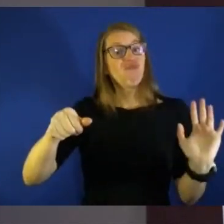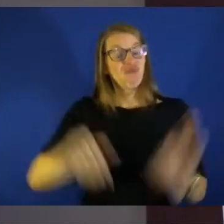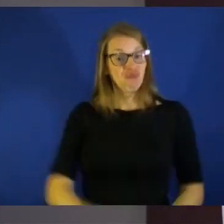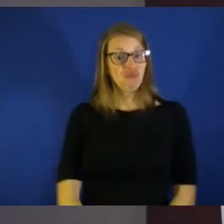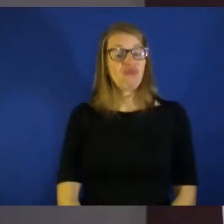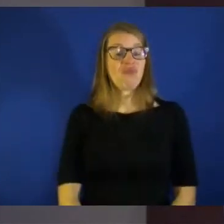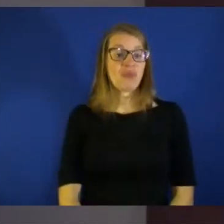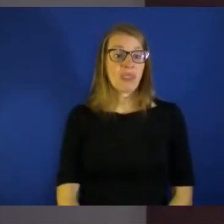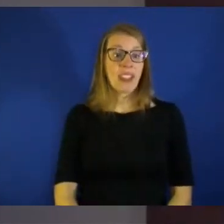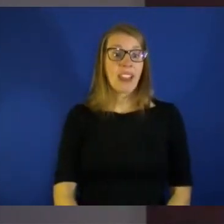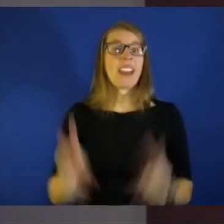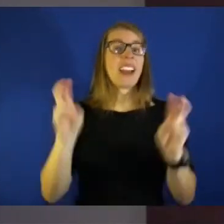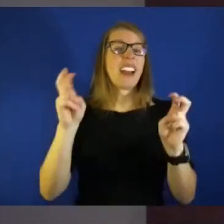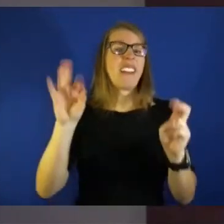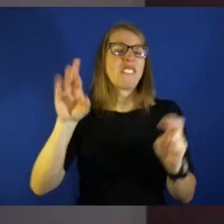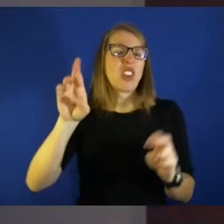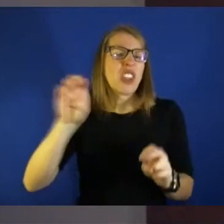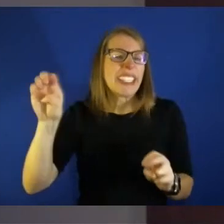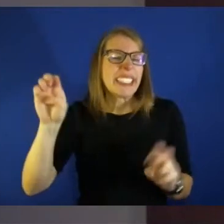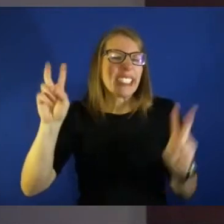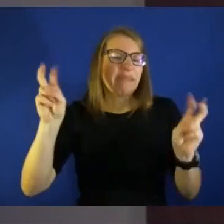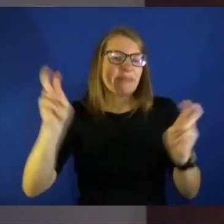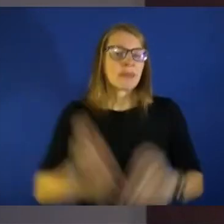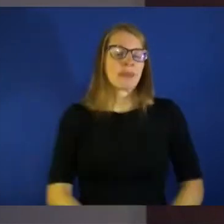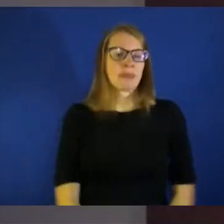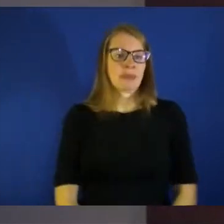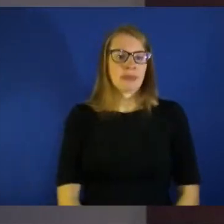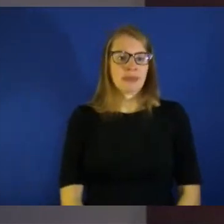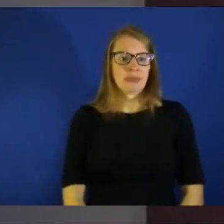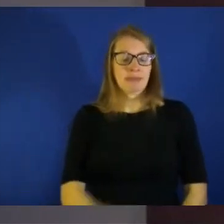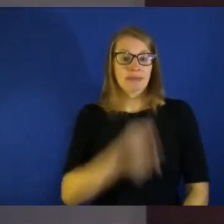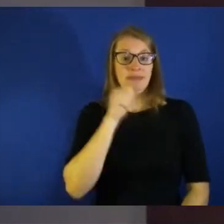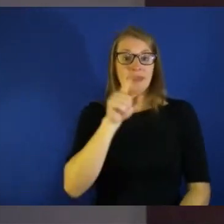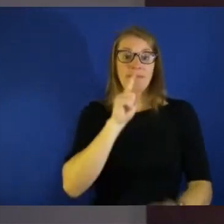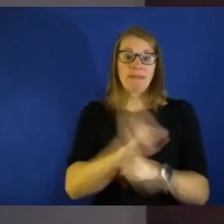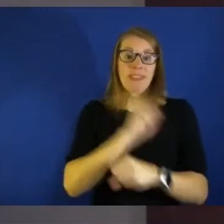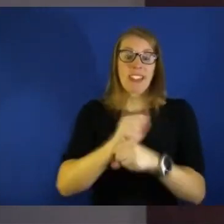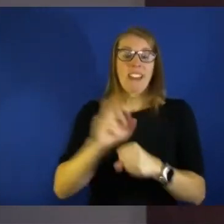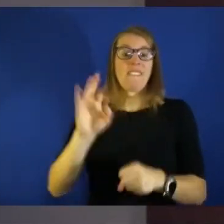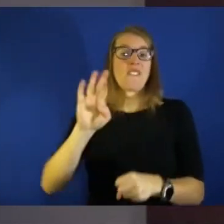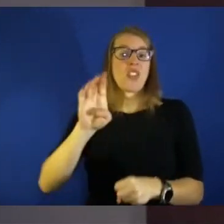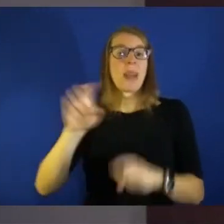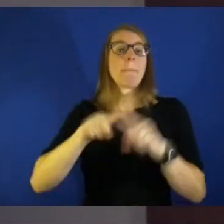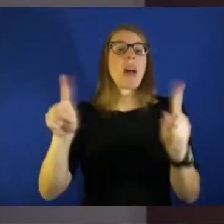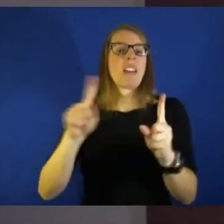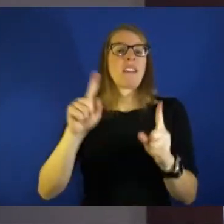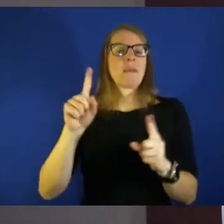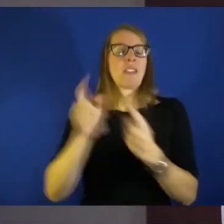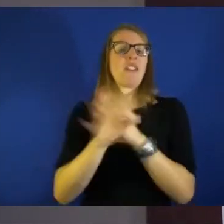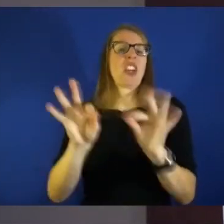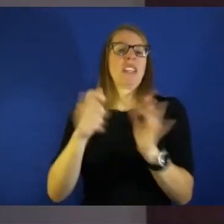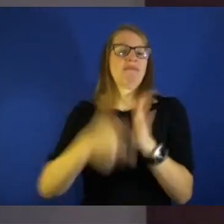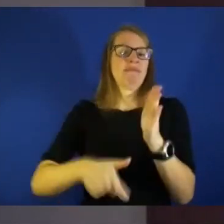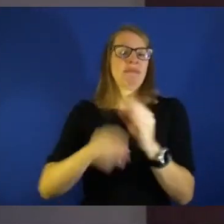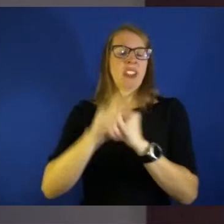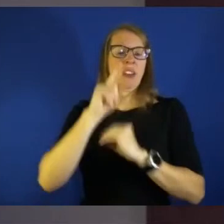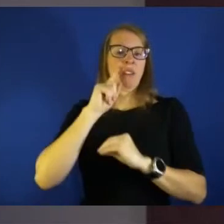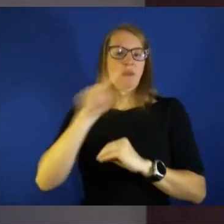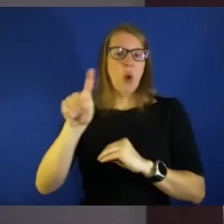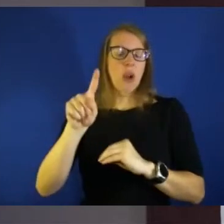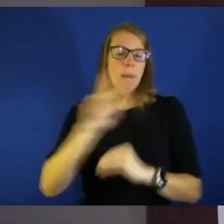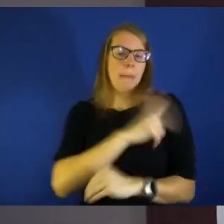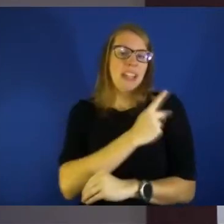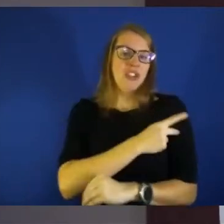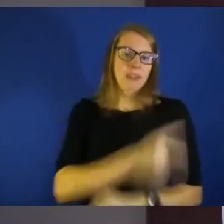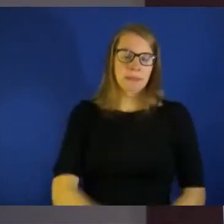free. It's not actually free, but it's free to the patient. Yeah. But there's the